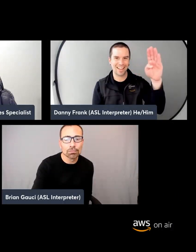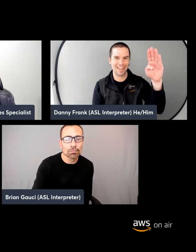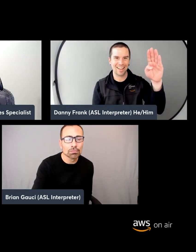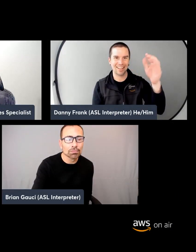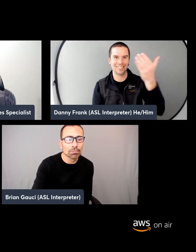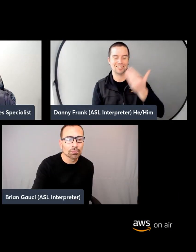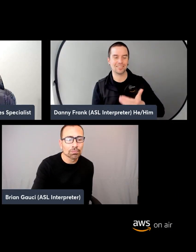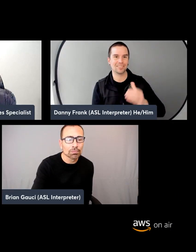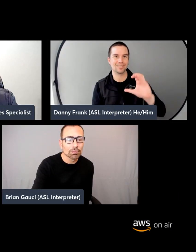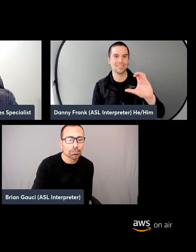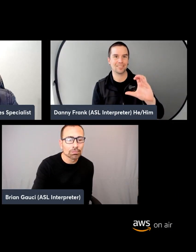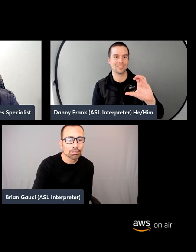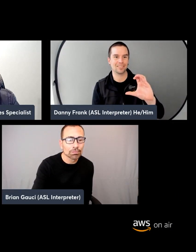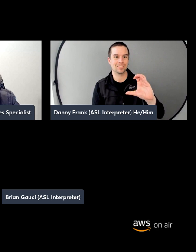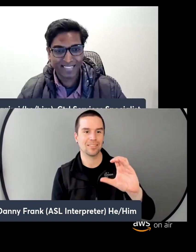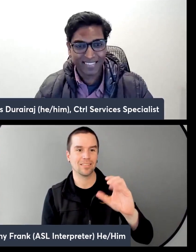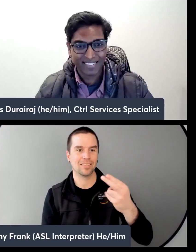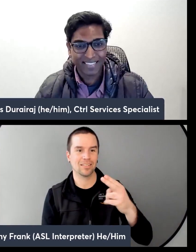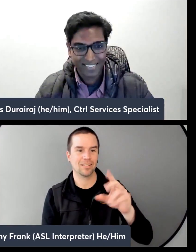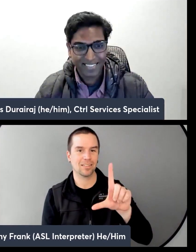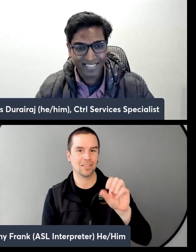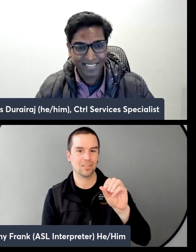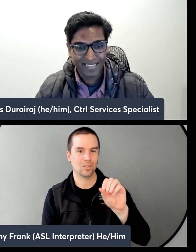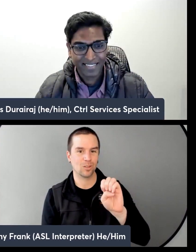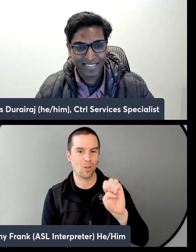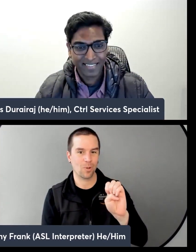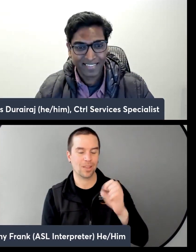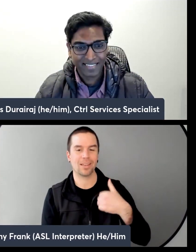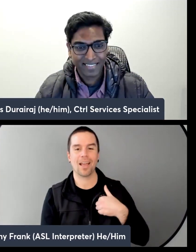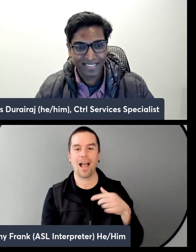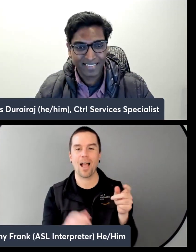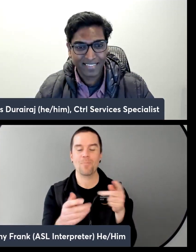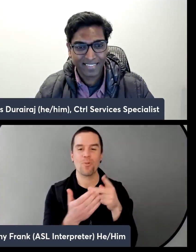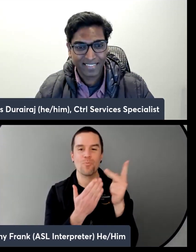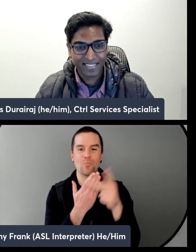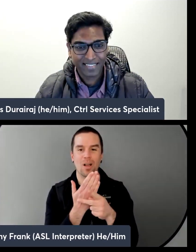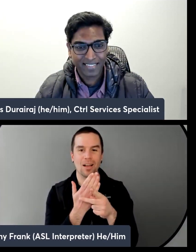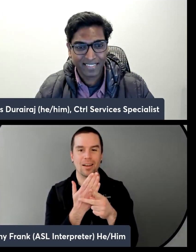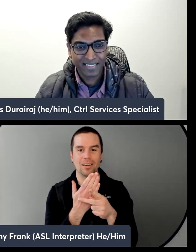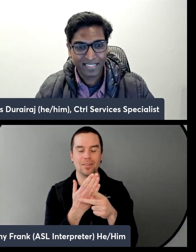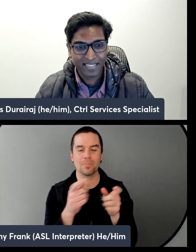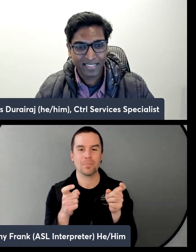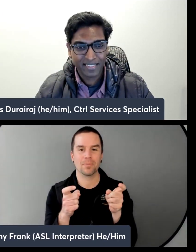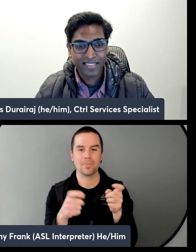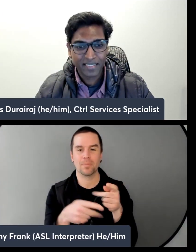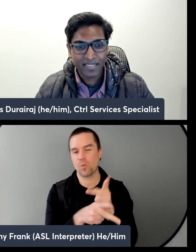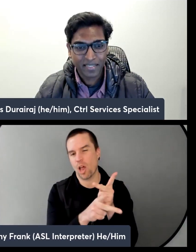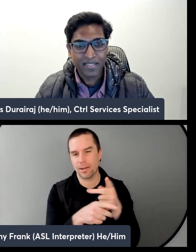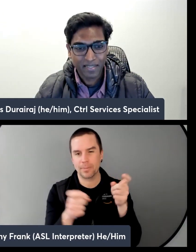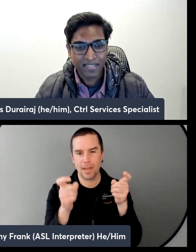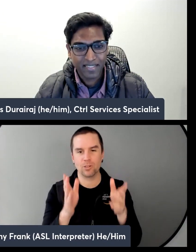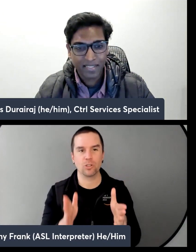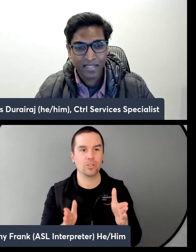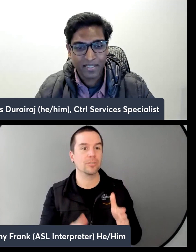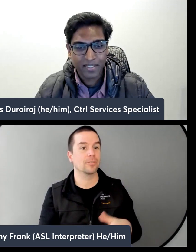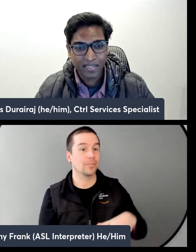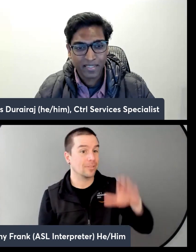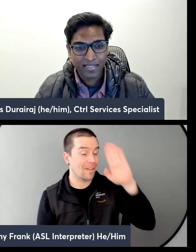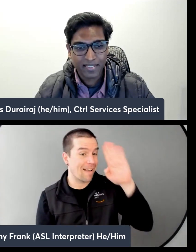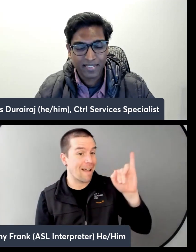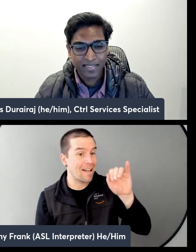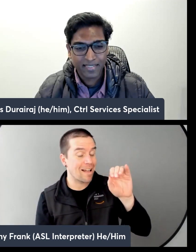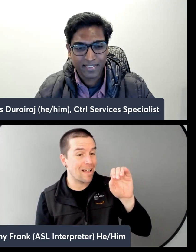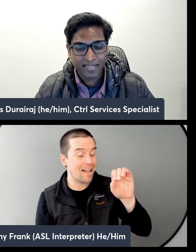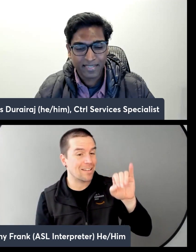I'm Chloe. I'm a Chloe, product how's it manager. going? I'm great. How are you? Thanks for having me on the show. I'm excited Yeah, to be tell us here. tell us a little